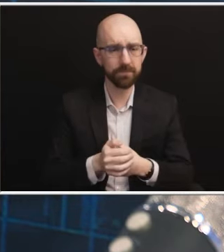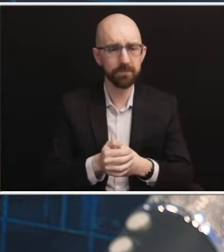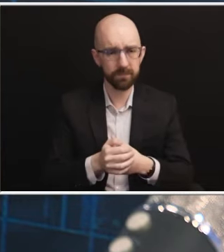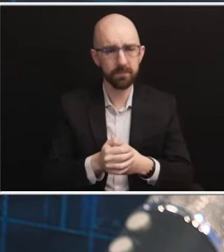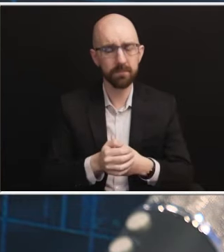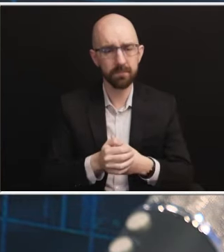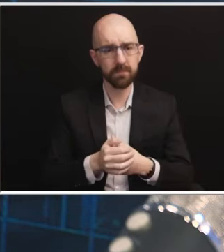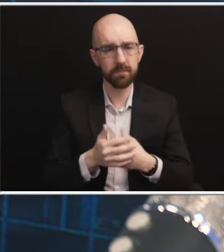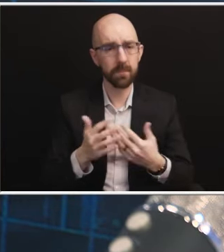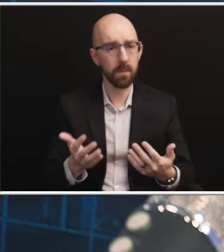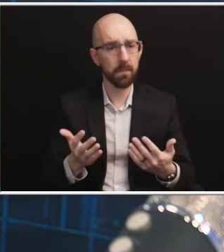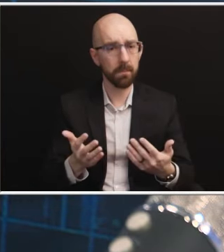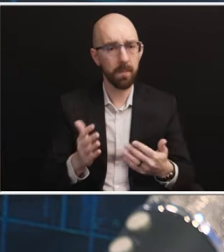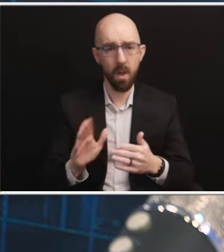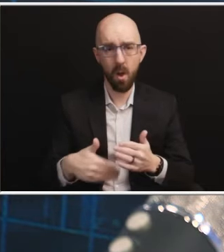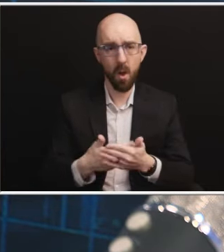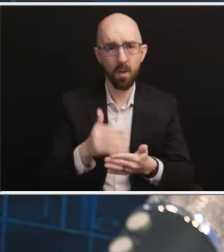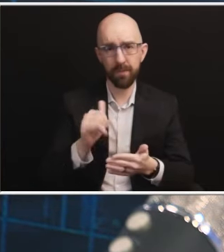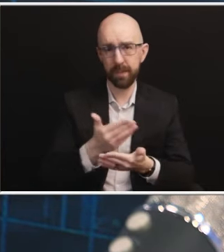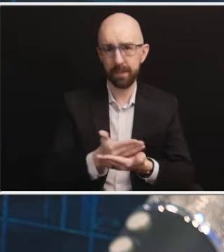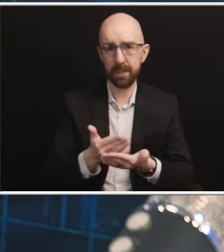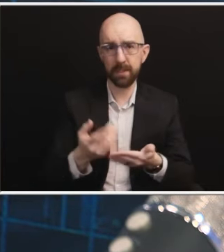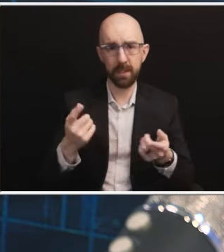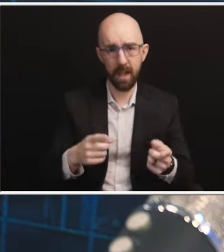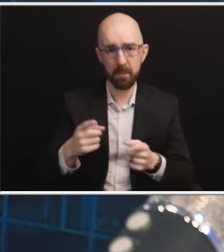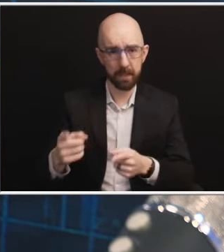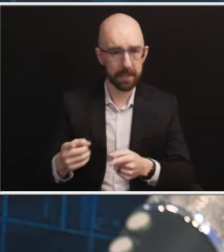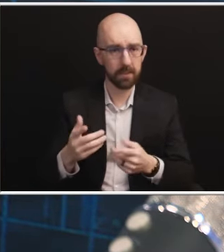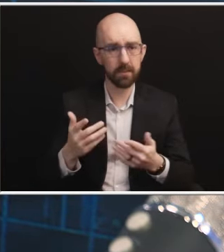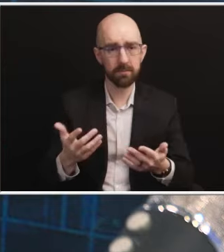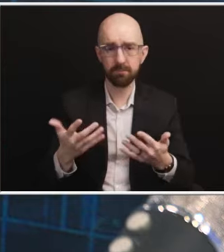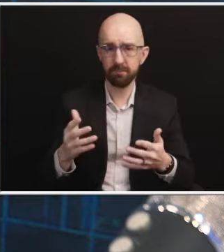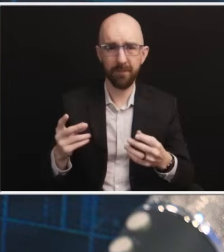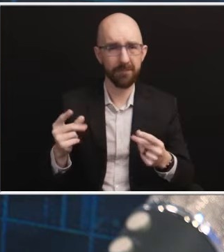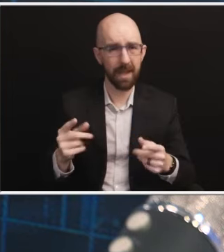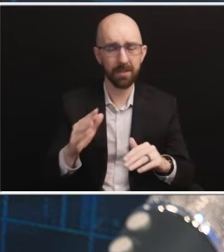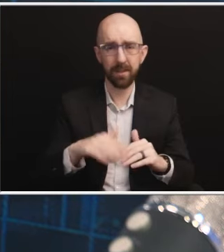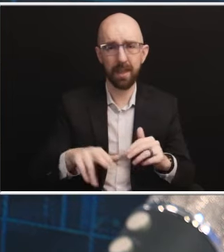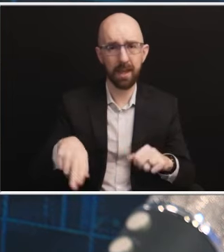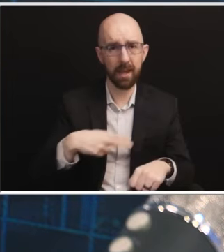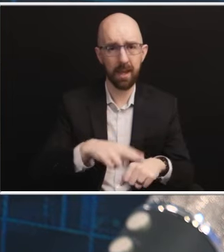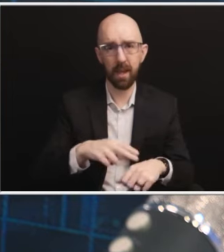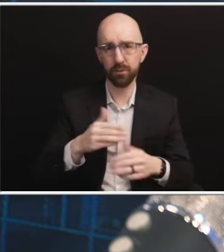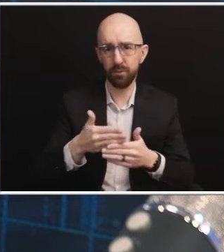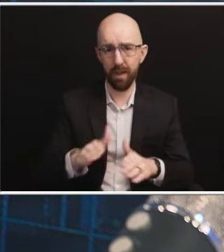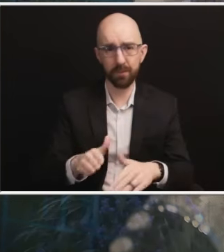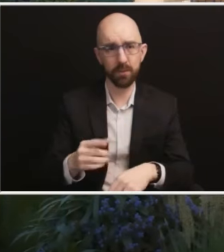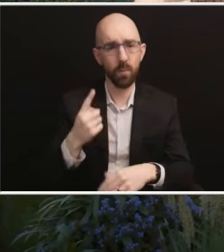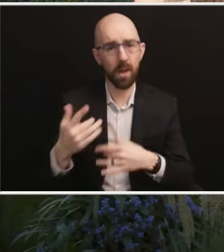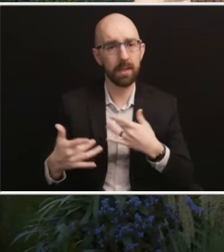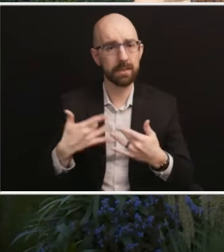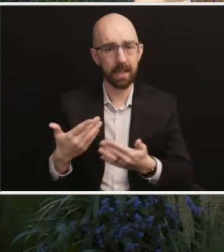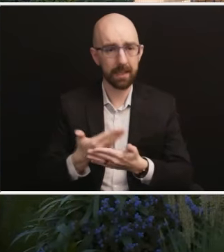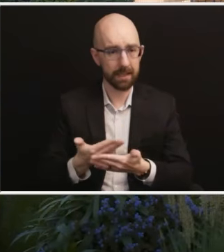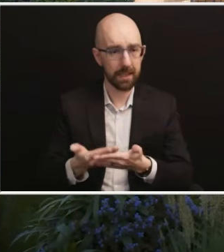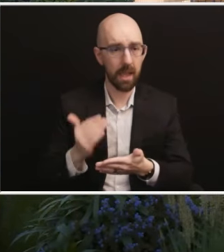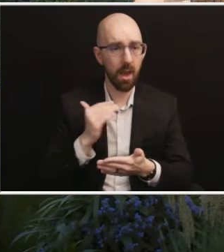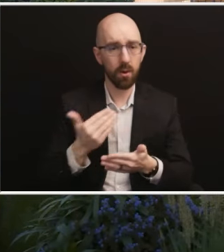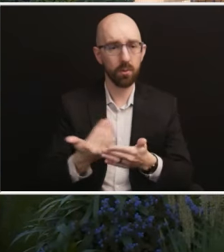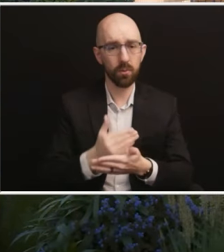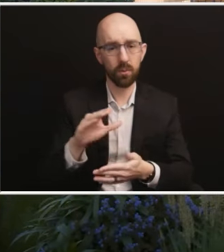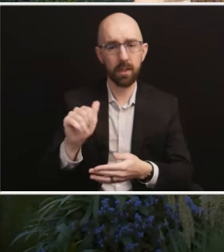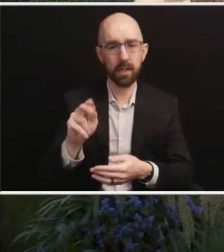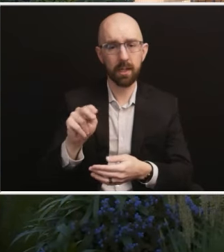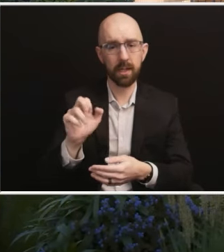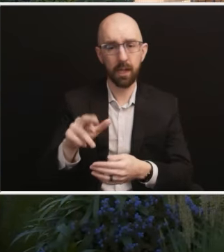So although these things are happening already at faster than national averages, one exciting note is that our new cancer building, which is